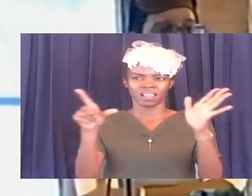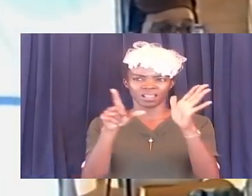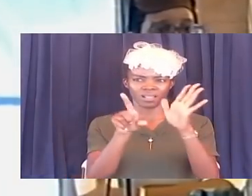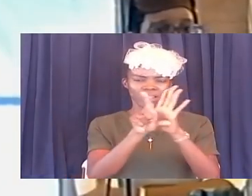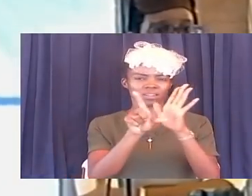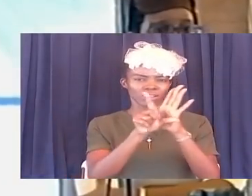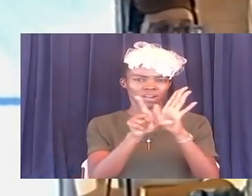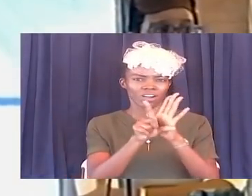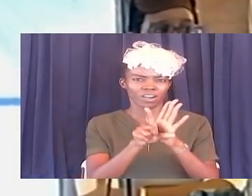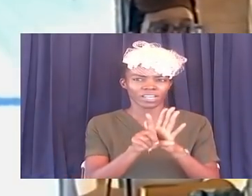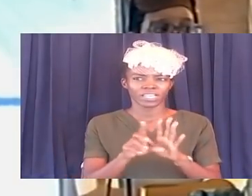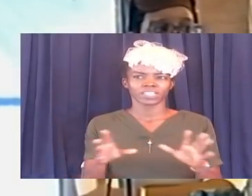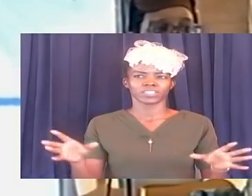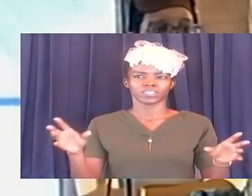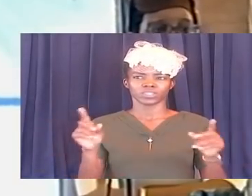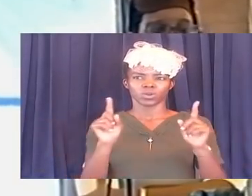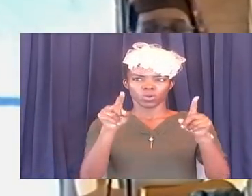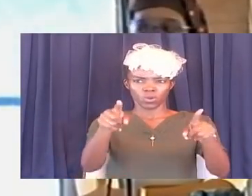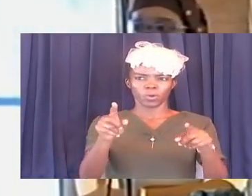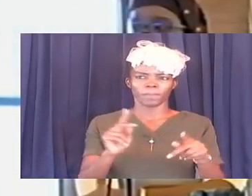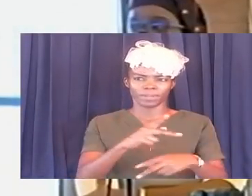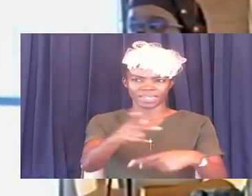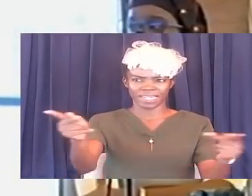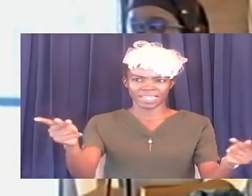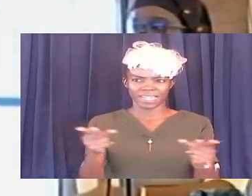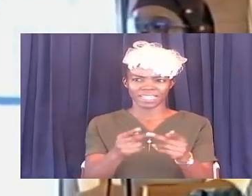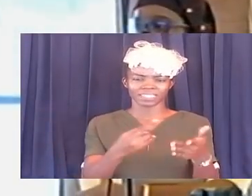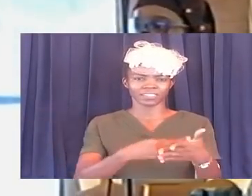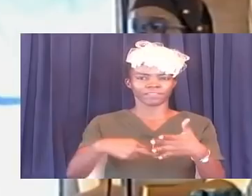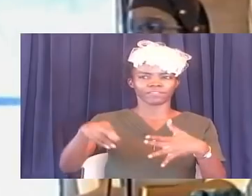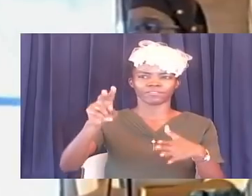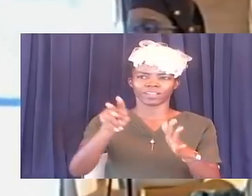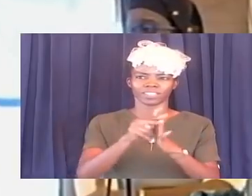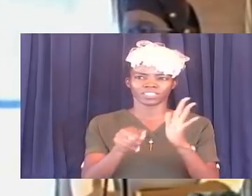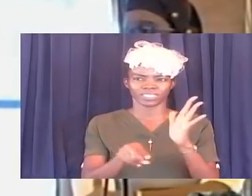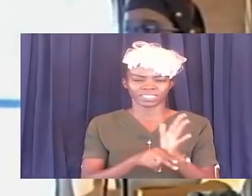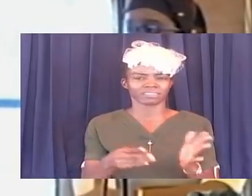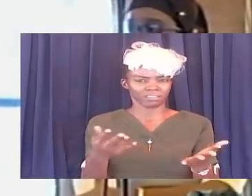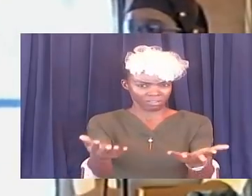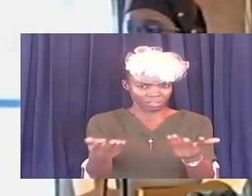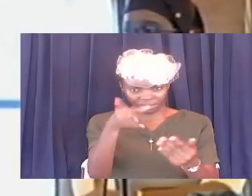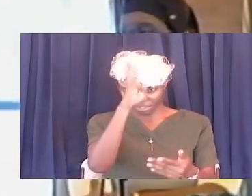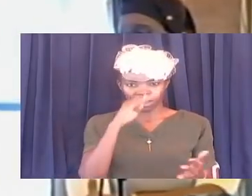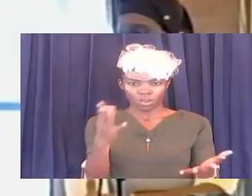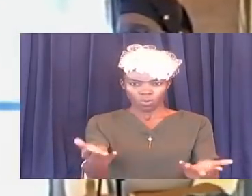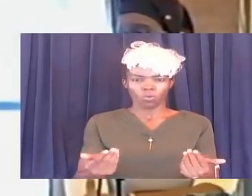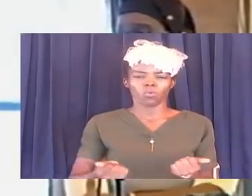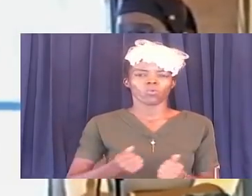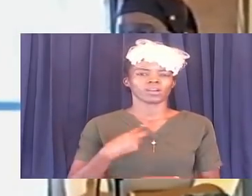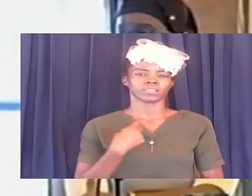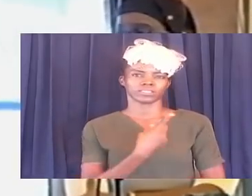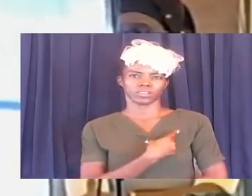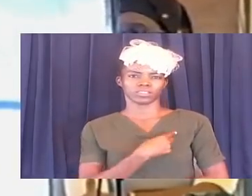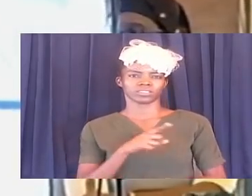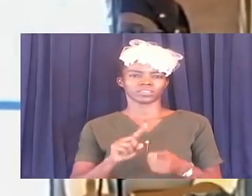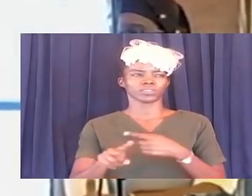righteousness that the Lord desires for us to be. Hallelujah. In Luke chapter 12,